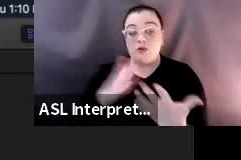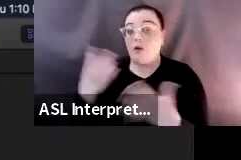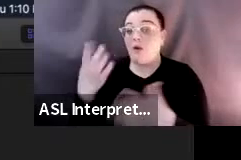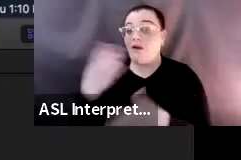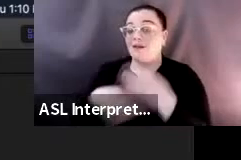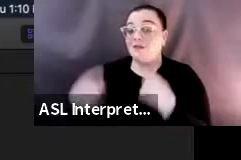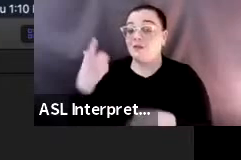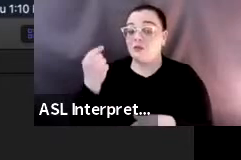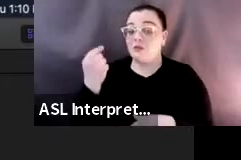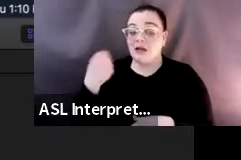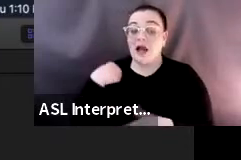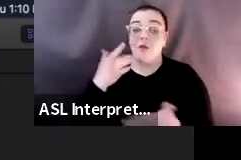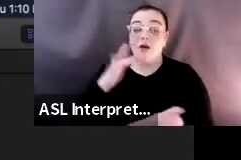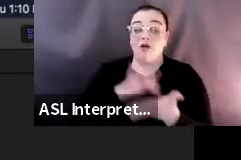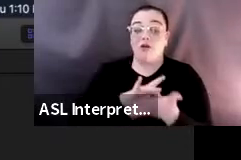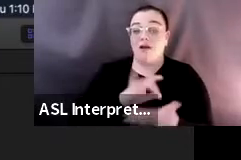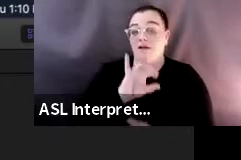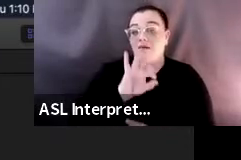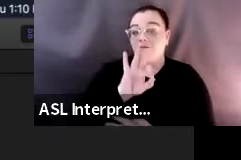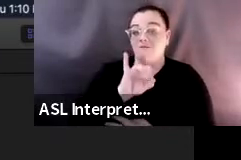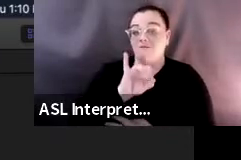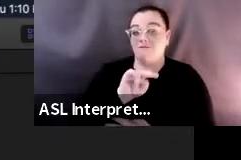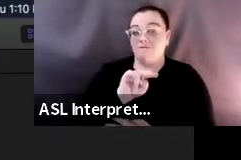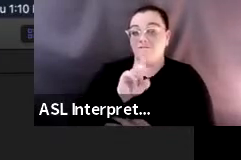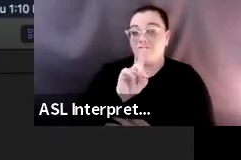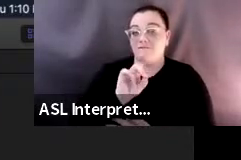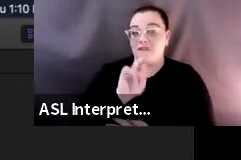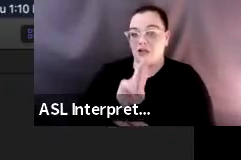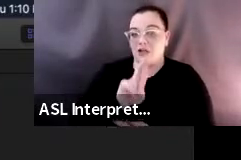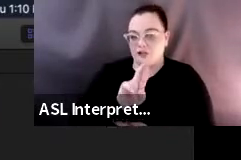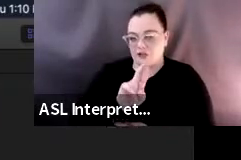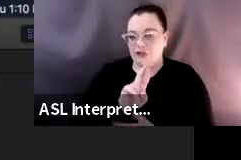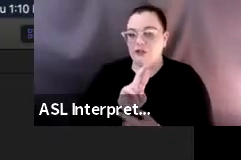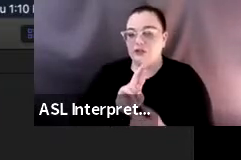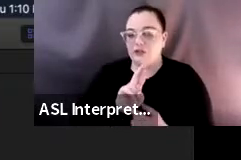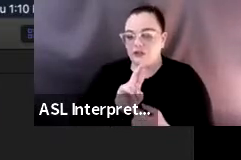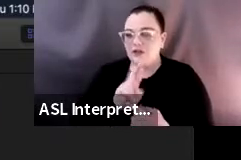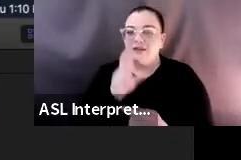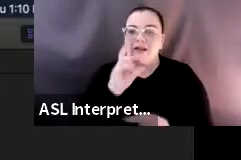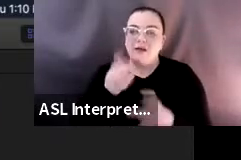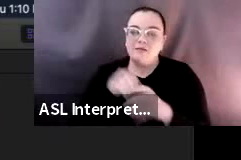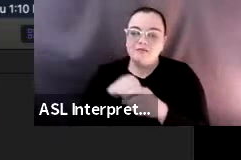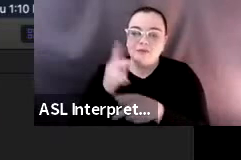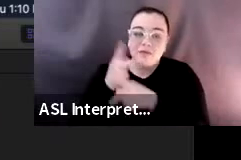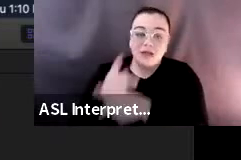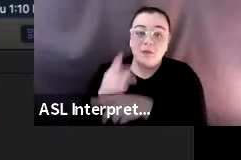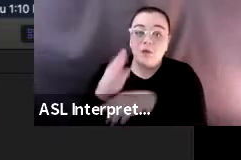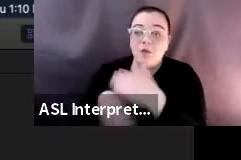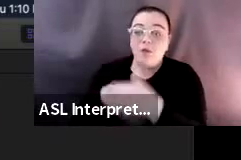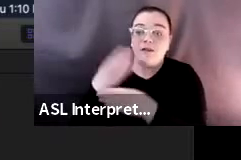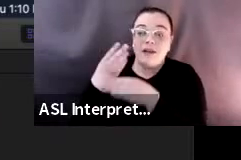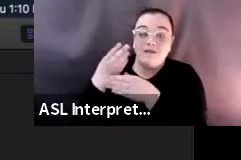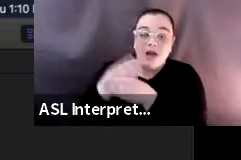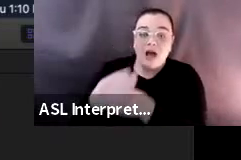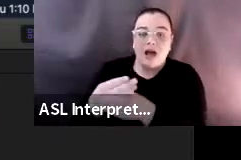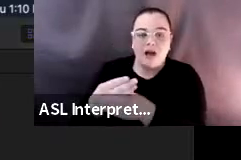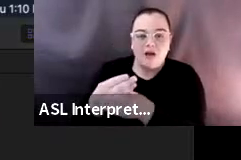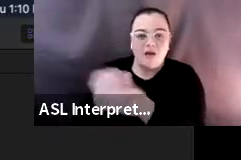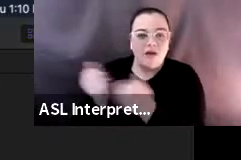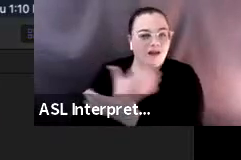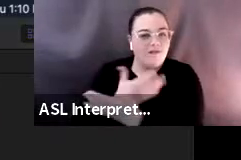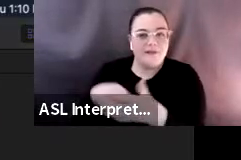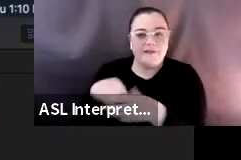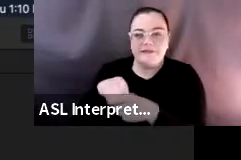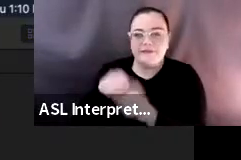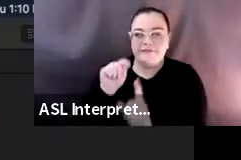go down to my Finder, which is down here in the corner. This is sort of your file media manager on your Mac. I'm going to open